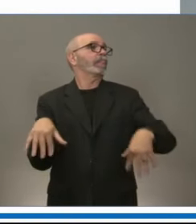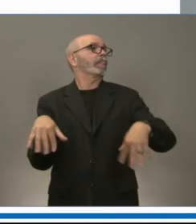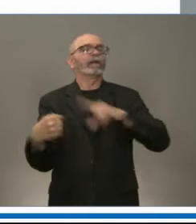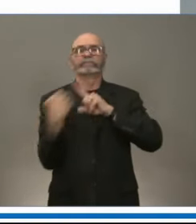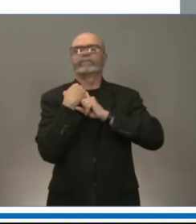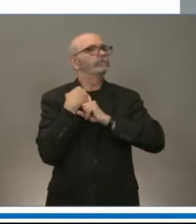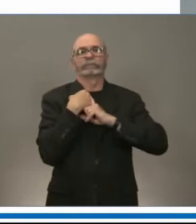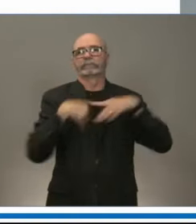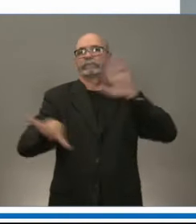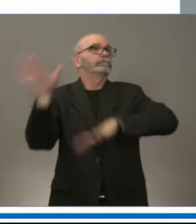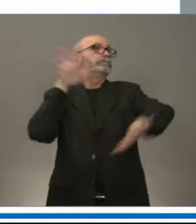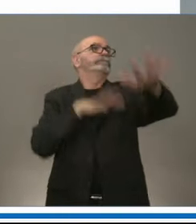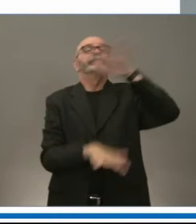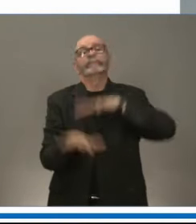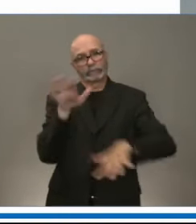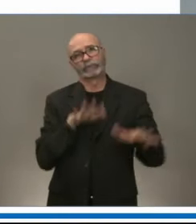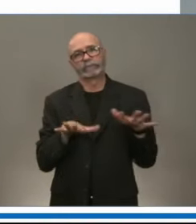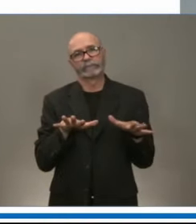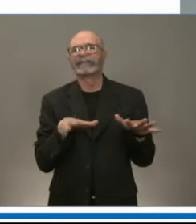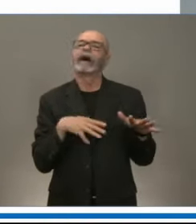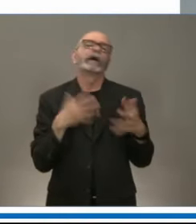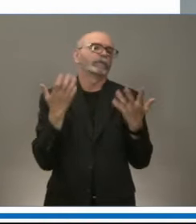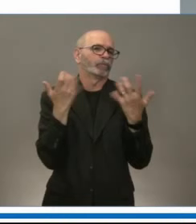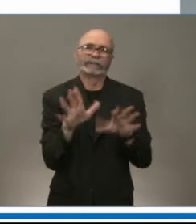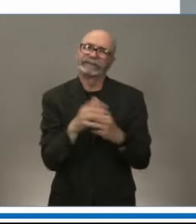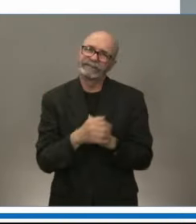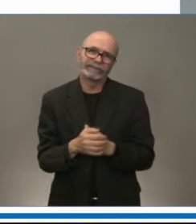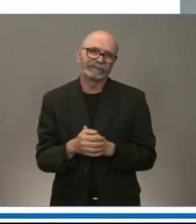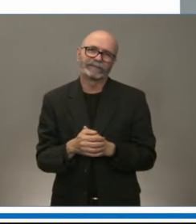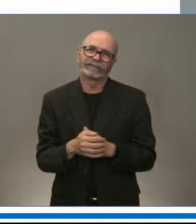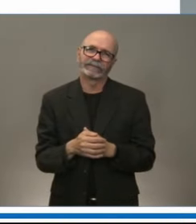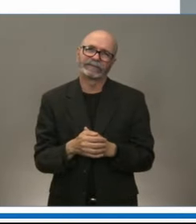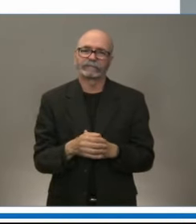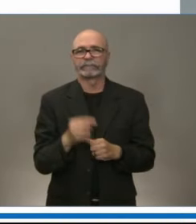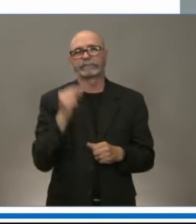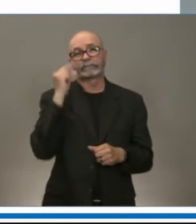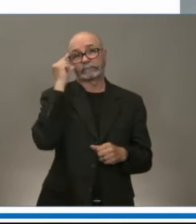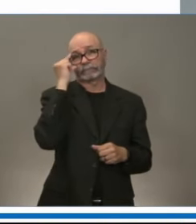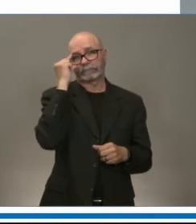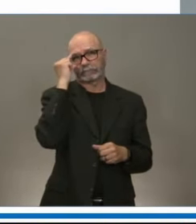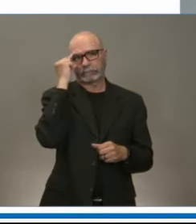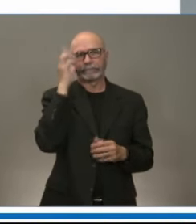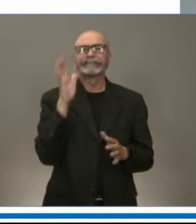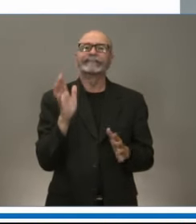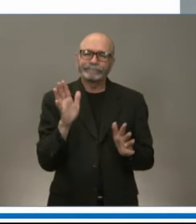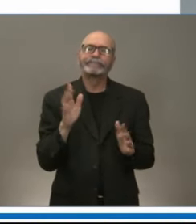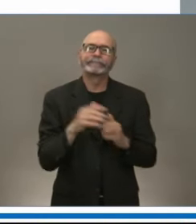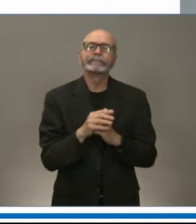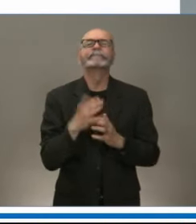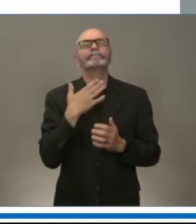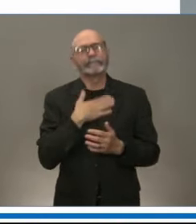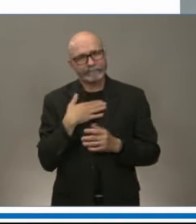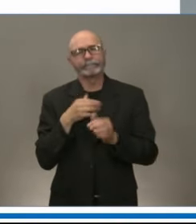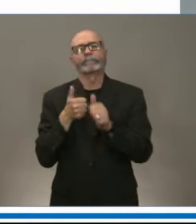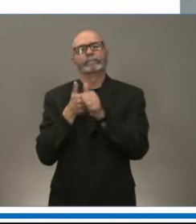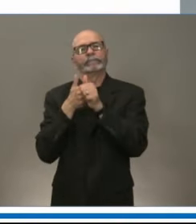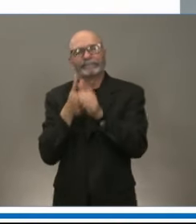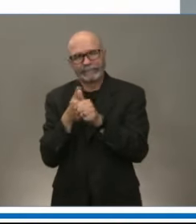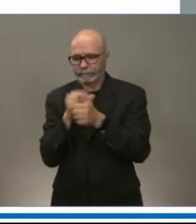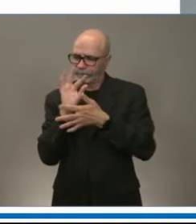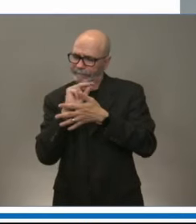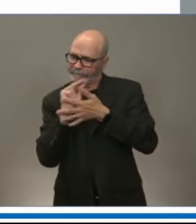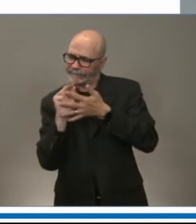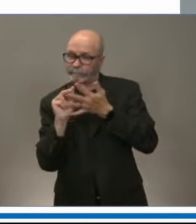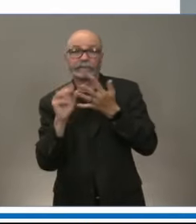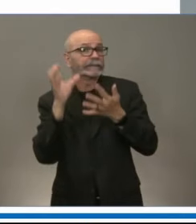more than was necessary, and we've not taken the appropriate steps to minimize that.